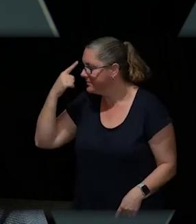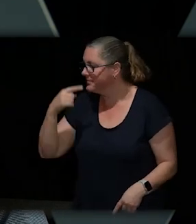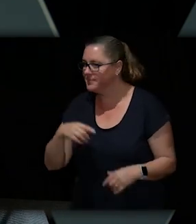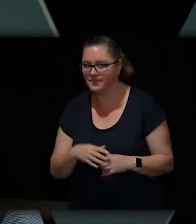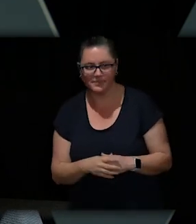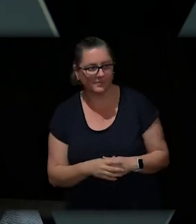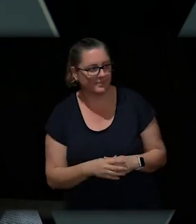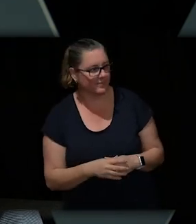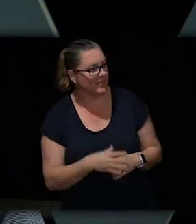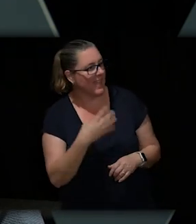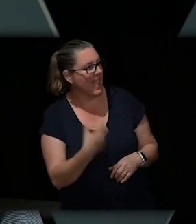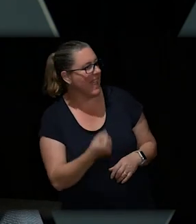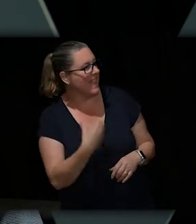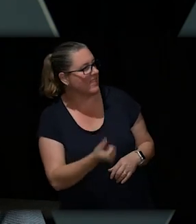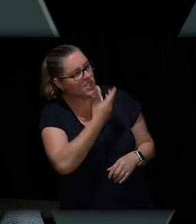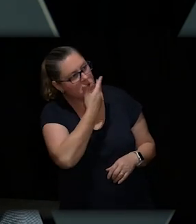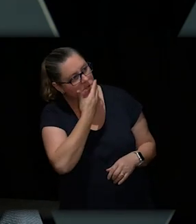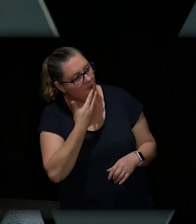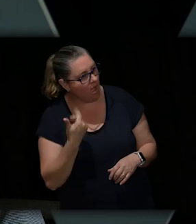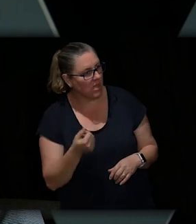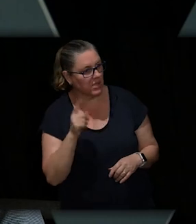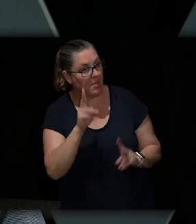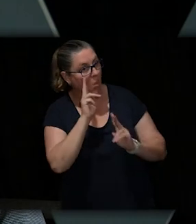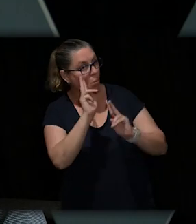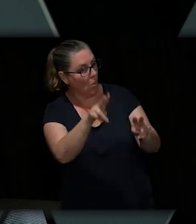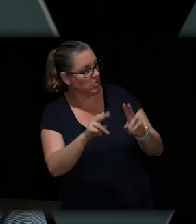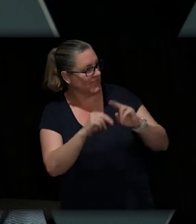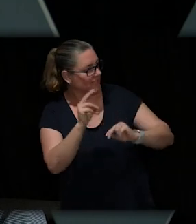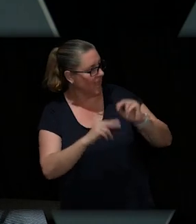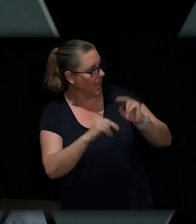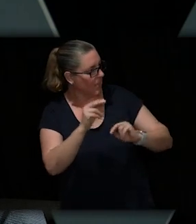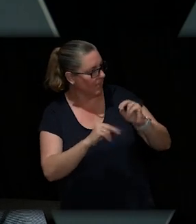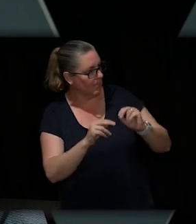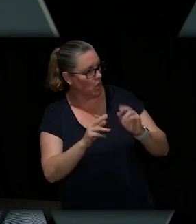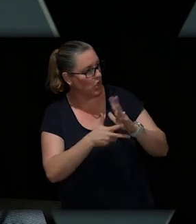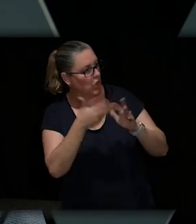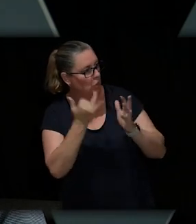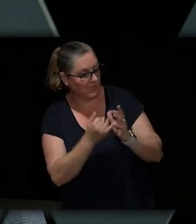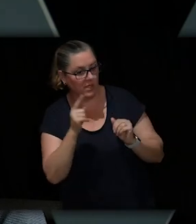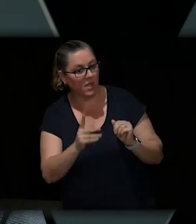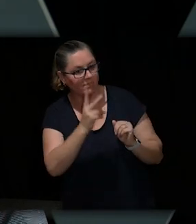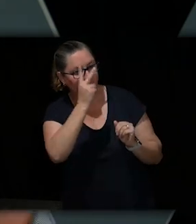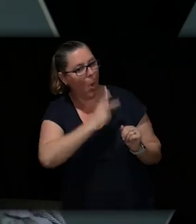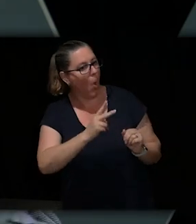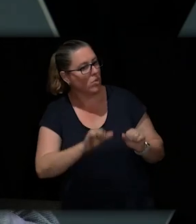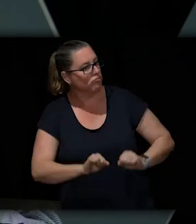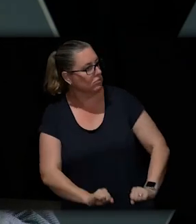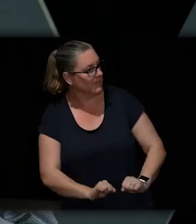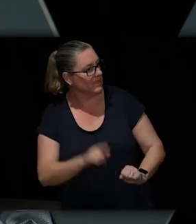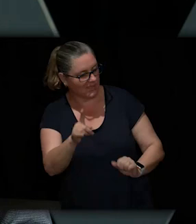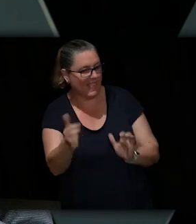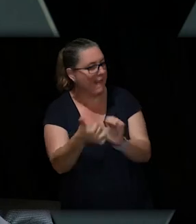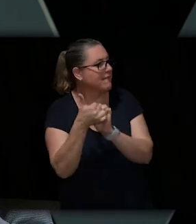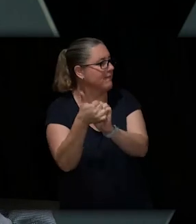just sort of watching it develop on the news, really, there's a nice camaraderie among former presidents, even presidents who used to be just totally